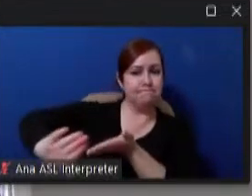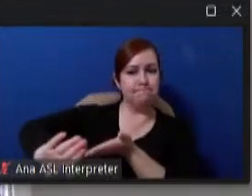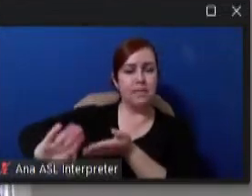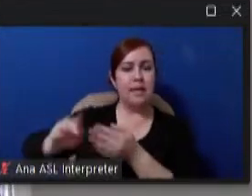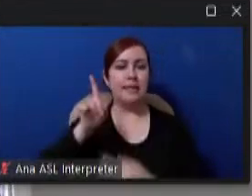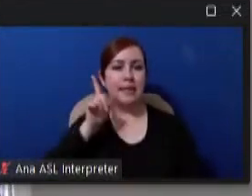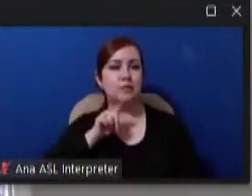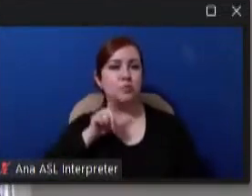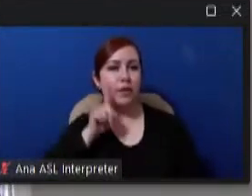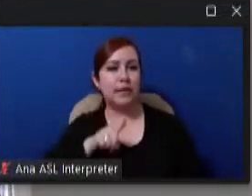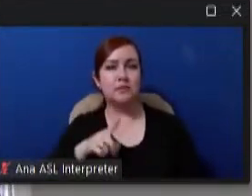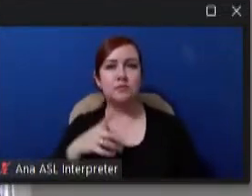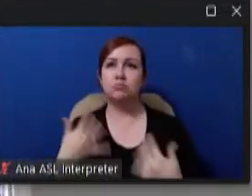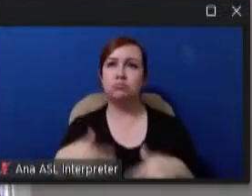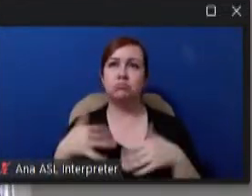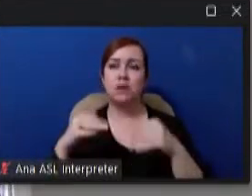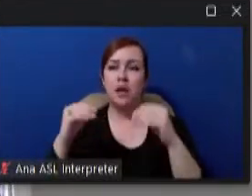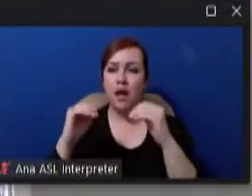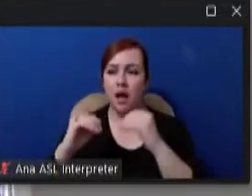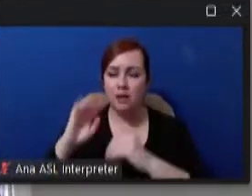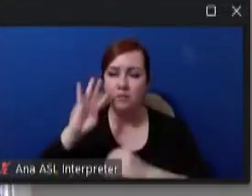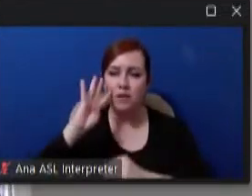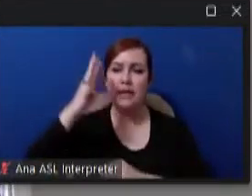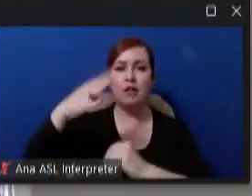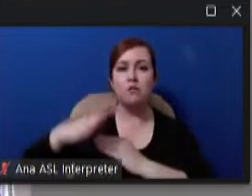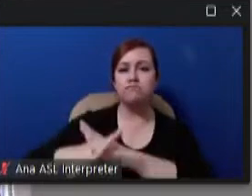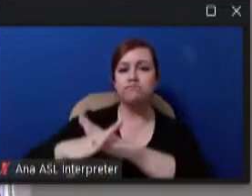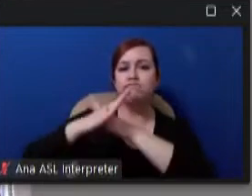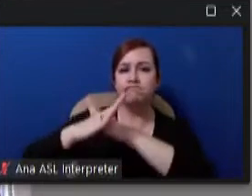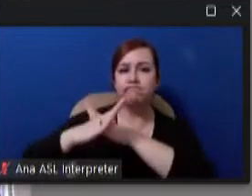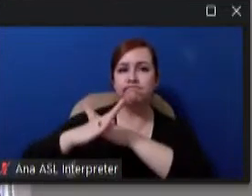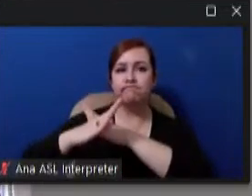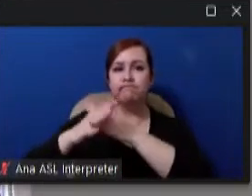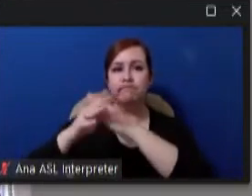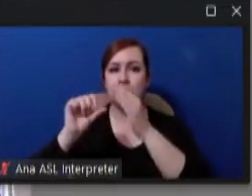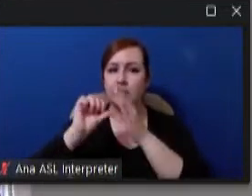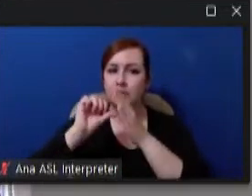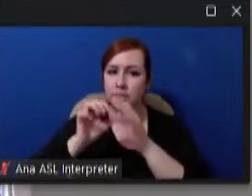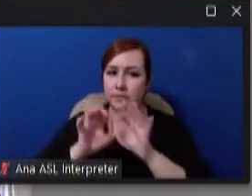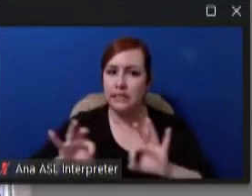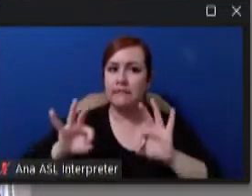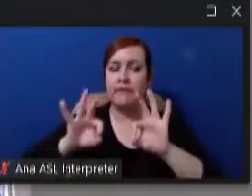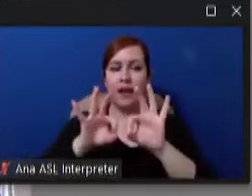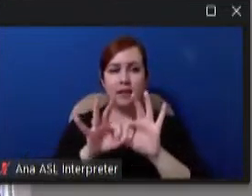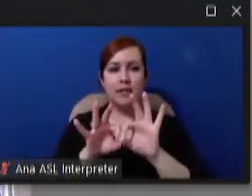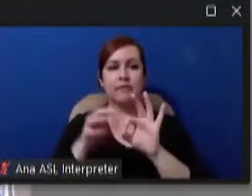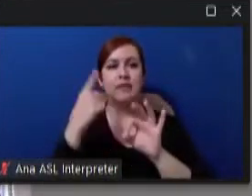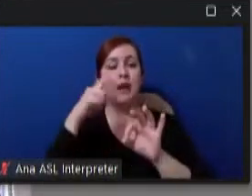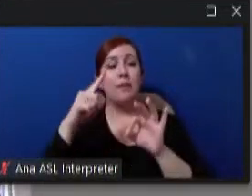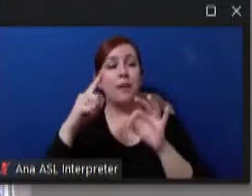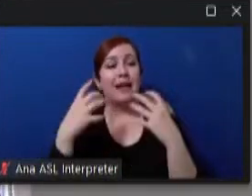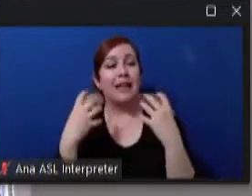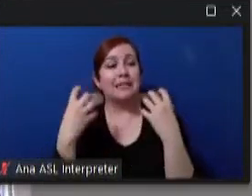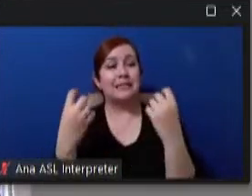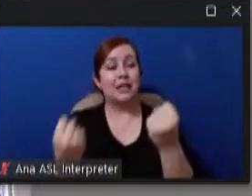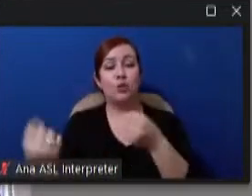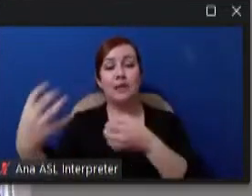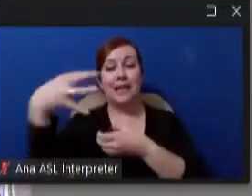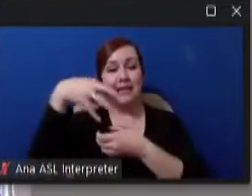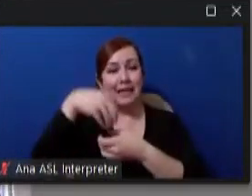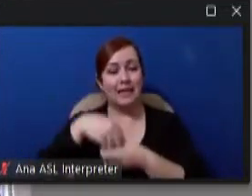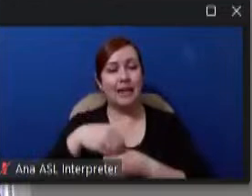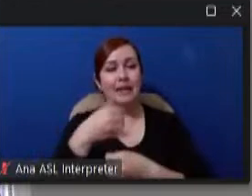The historic exclusion of women has led to vacuums in